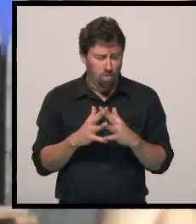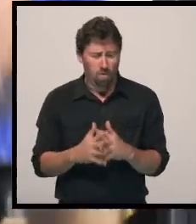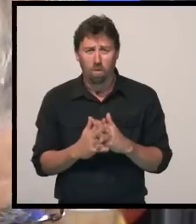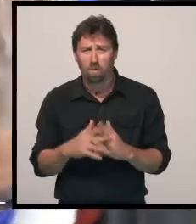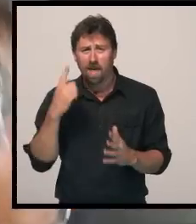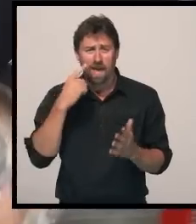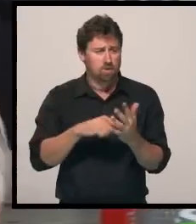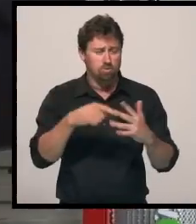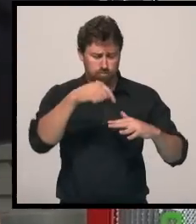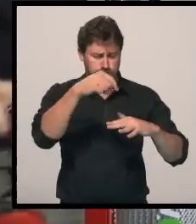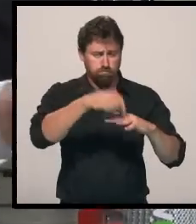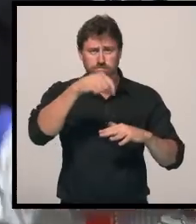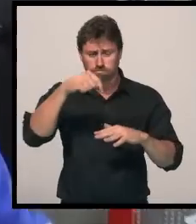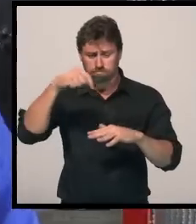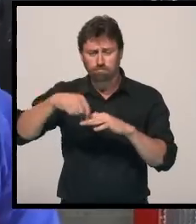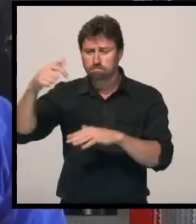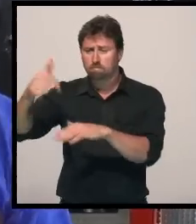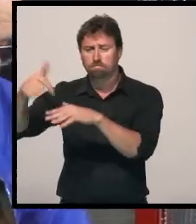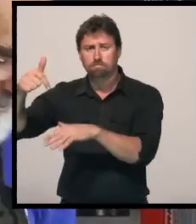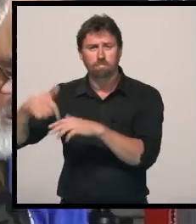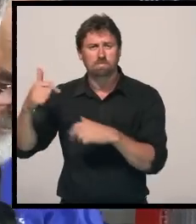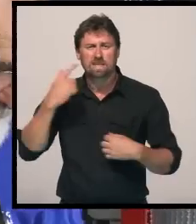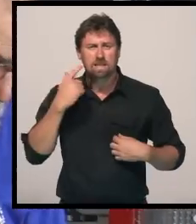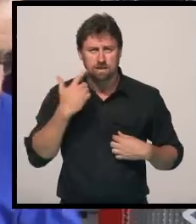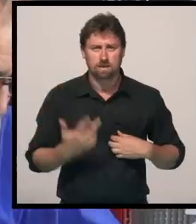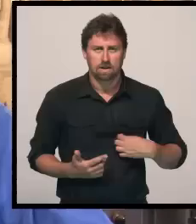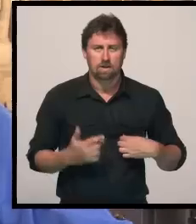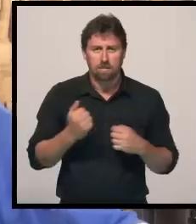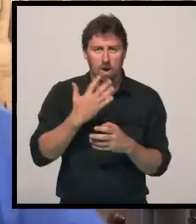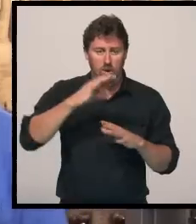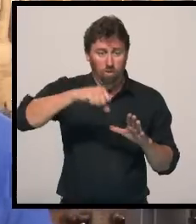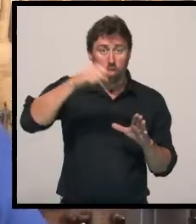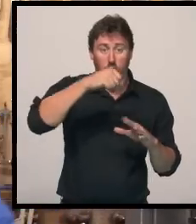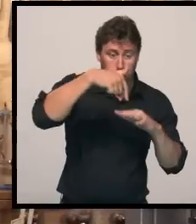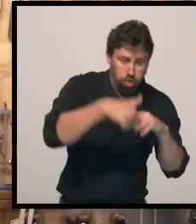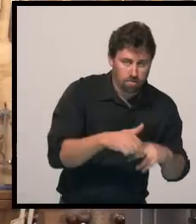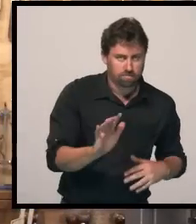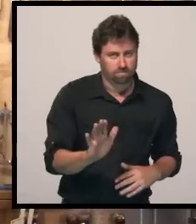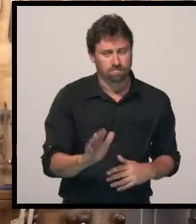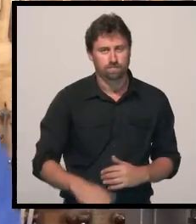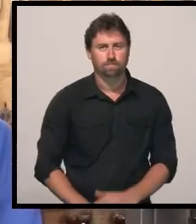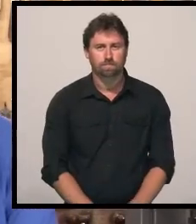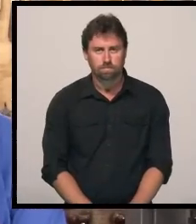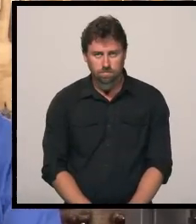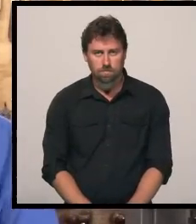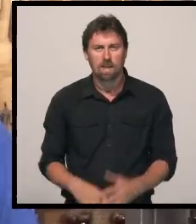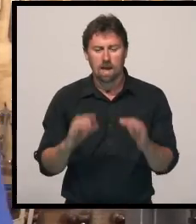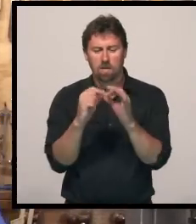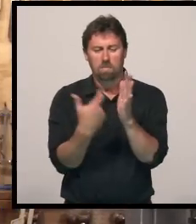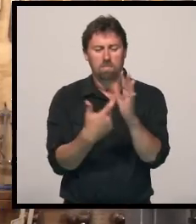So you have to be careful you don't go through your job. The next thing, screws. Brass